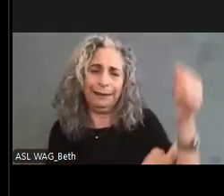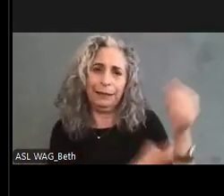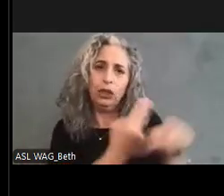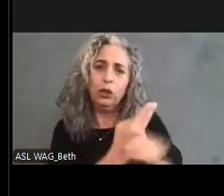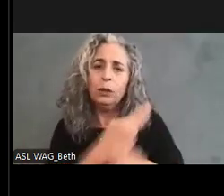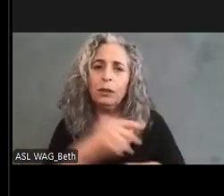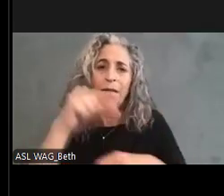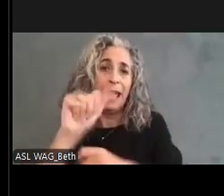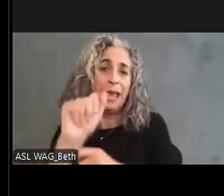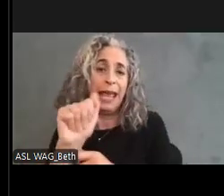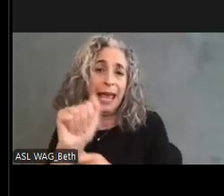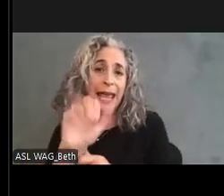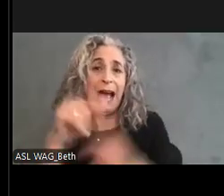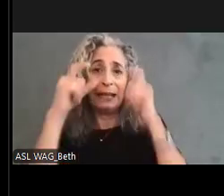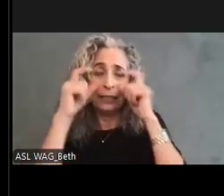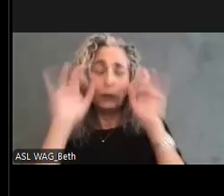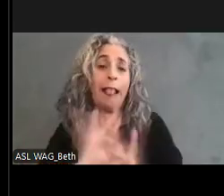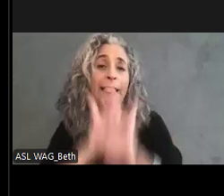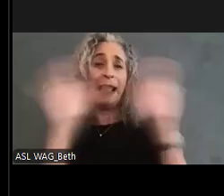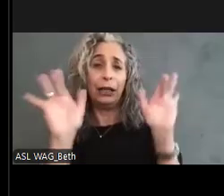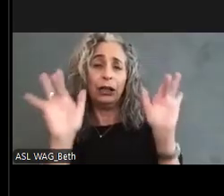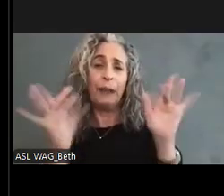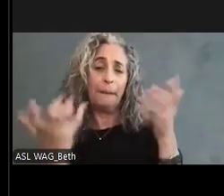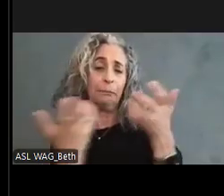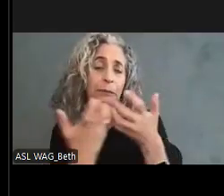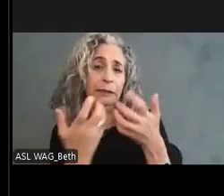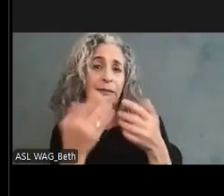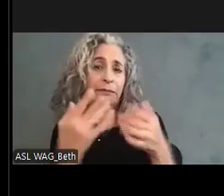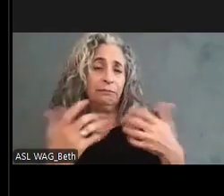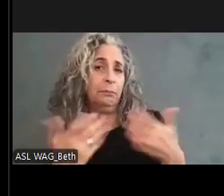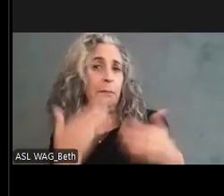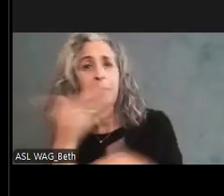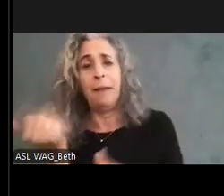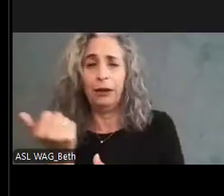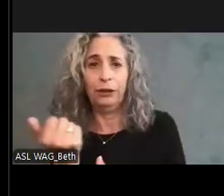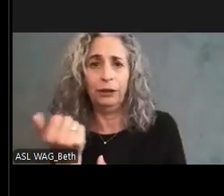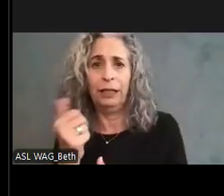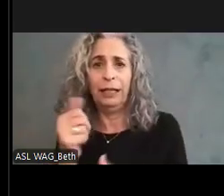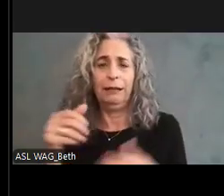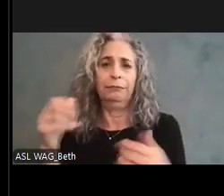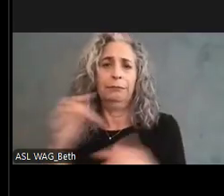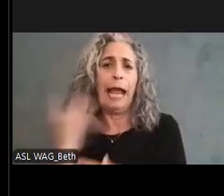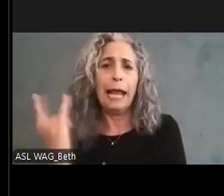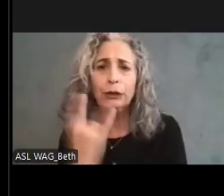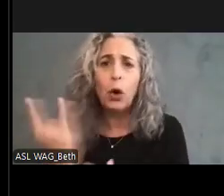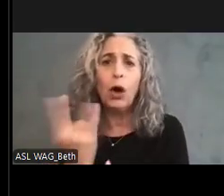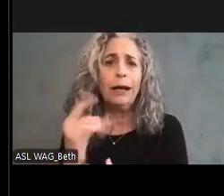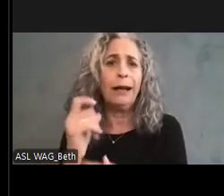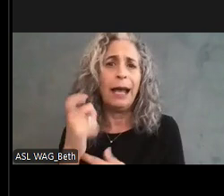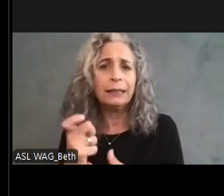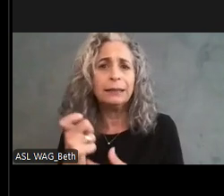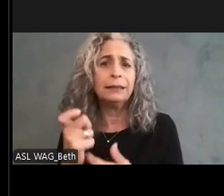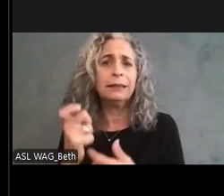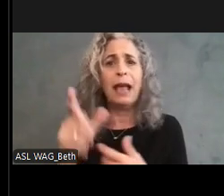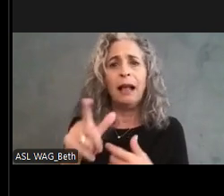are lighter, and that might work a bit better. Headsets like MetaQuest, Android XR, which is coming out soon, and AVP, Apple Vision